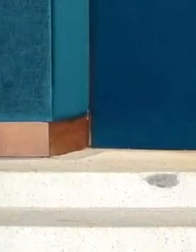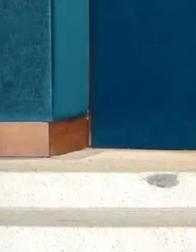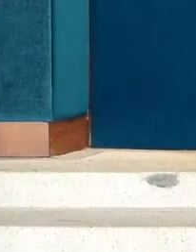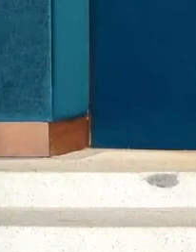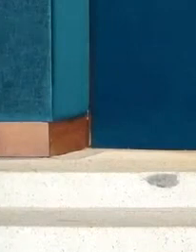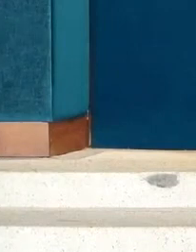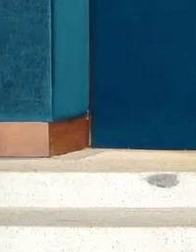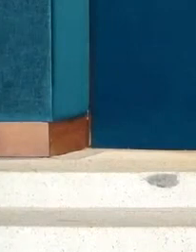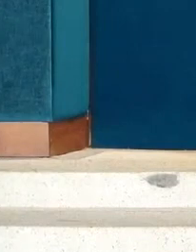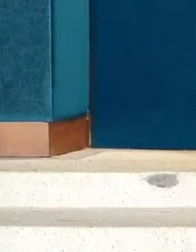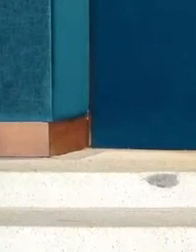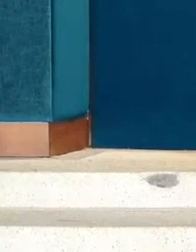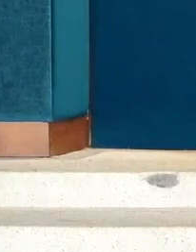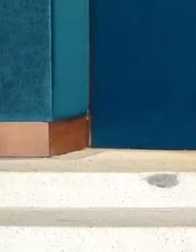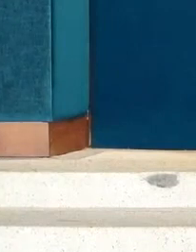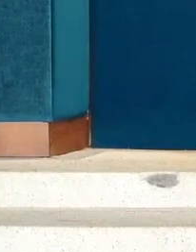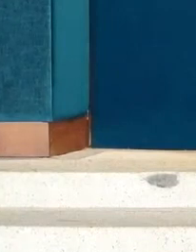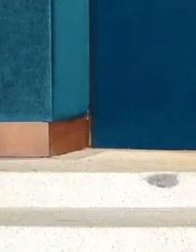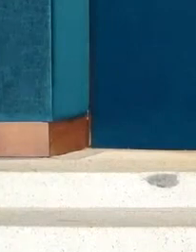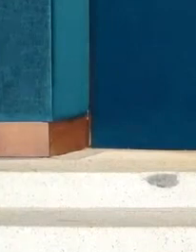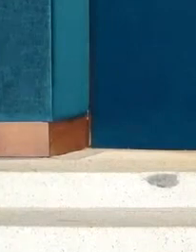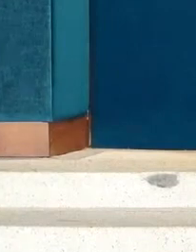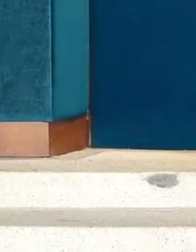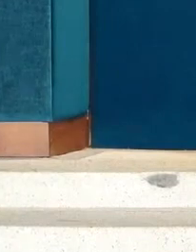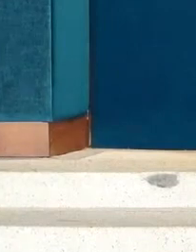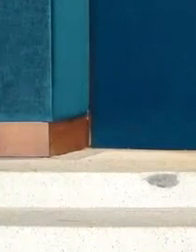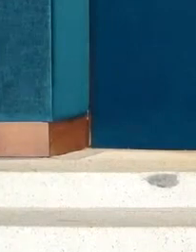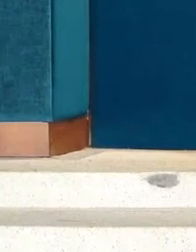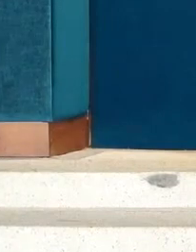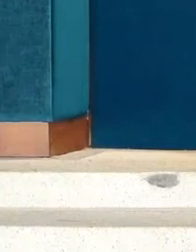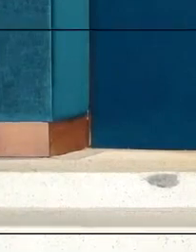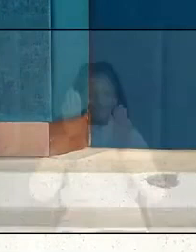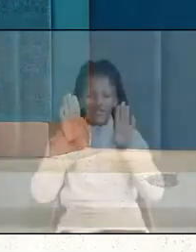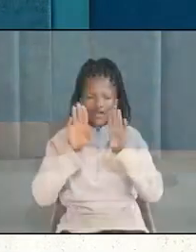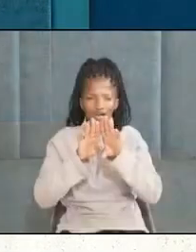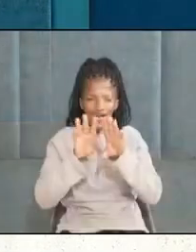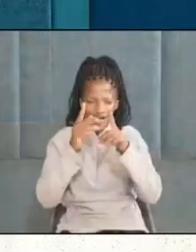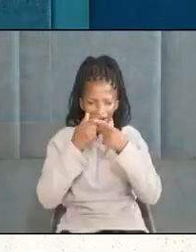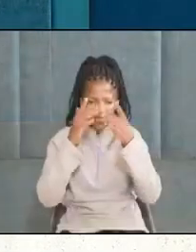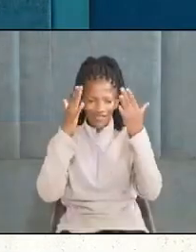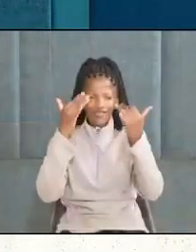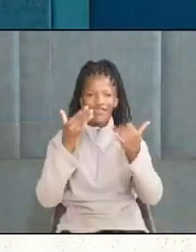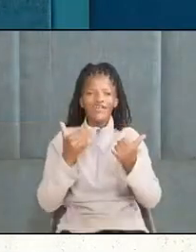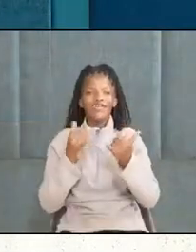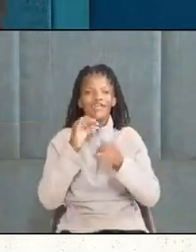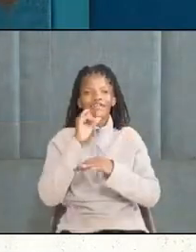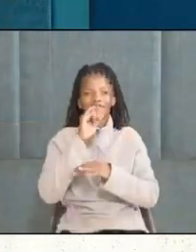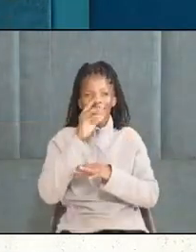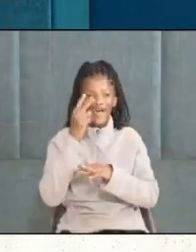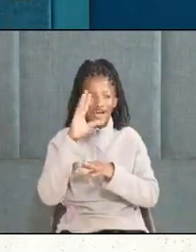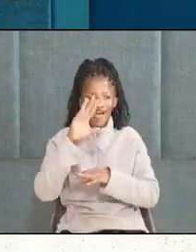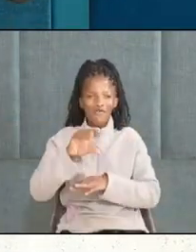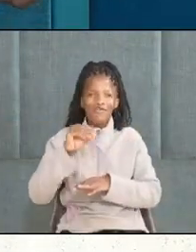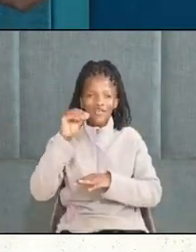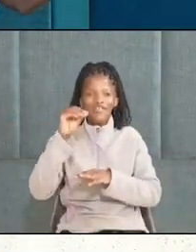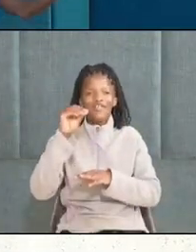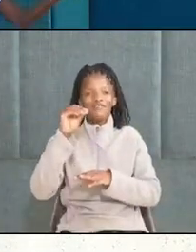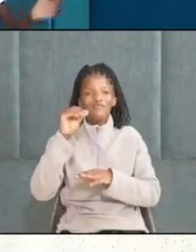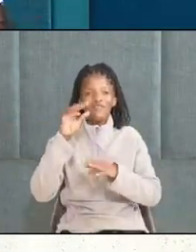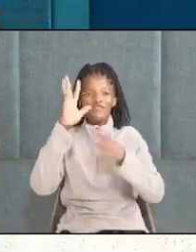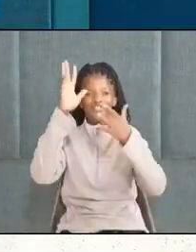I once was lost, but now I'm